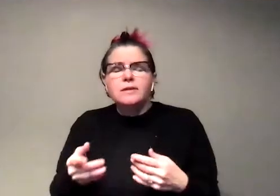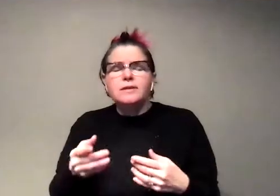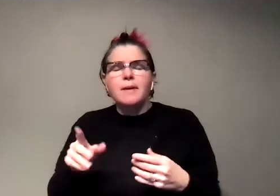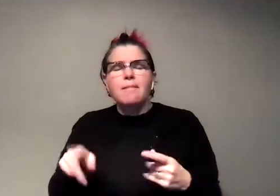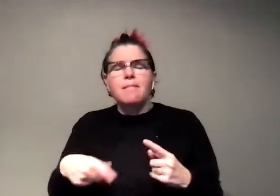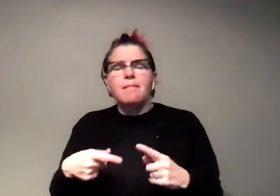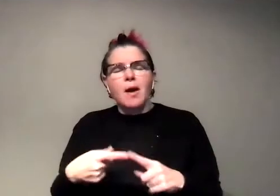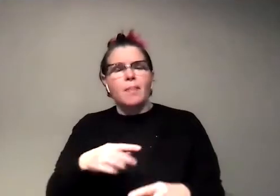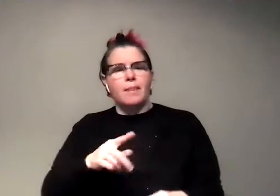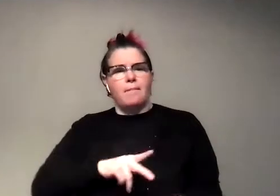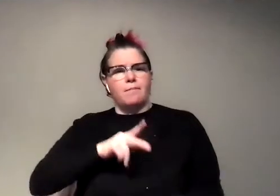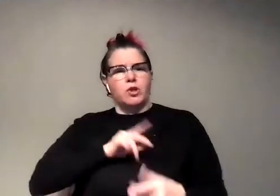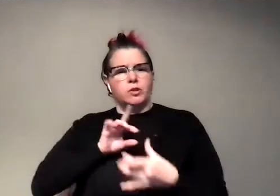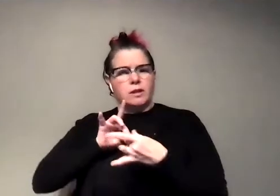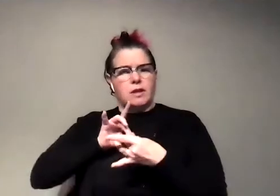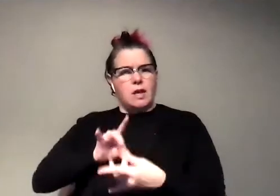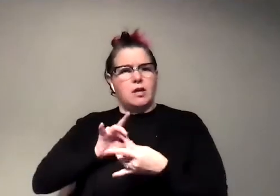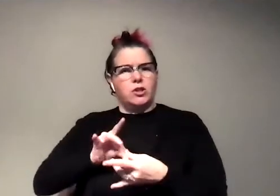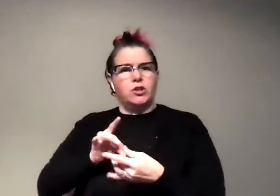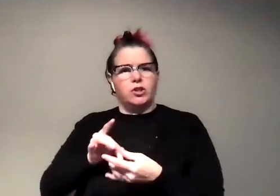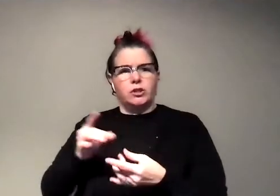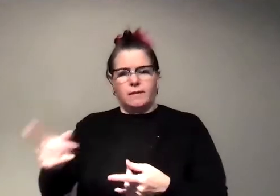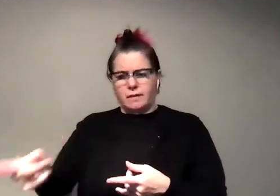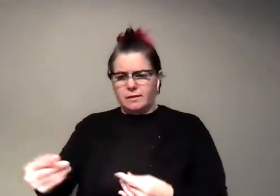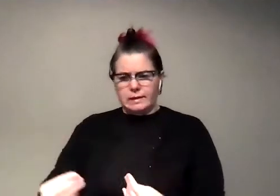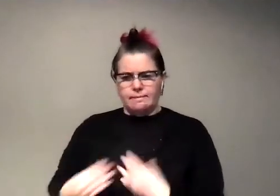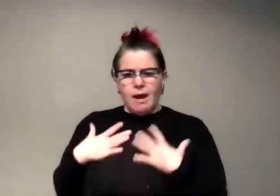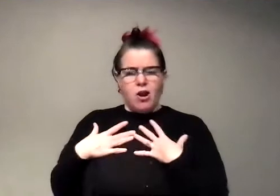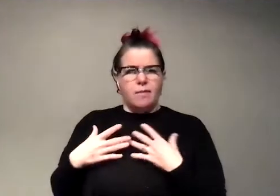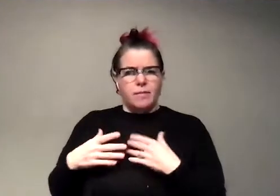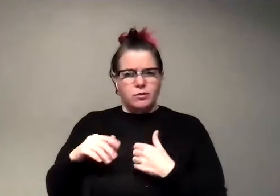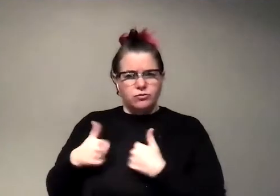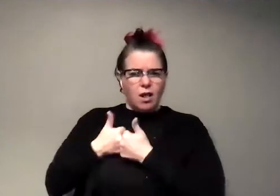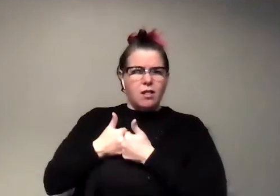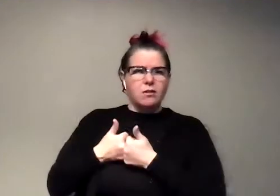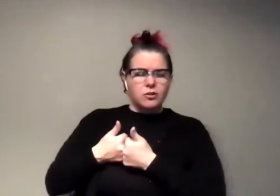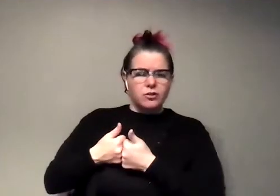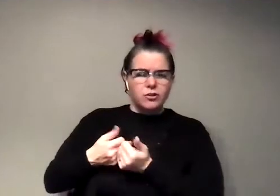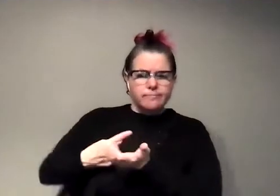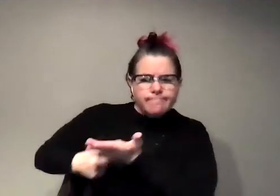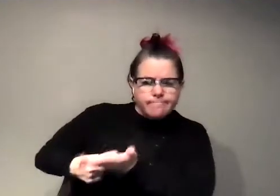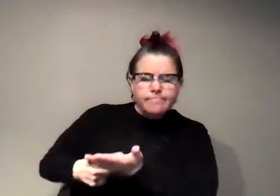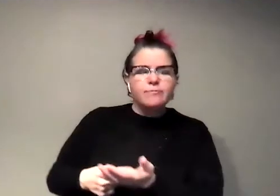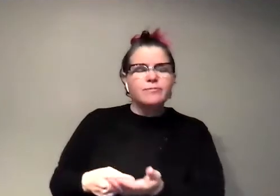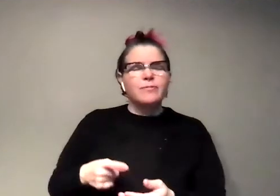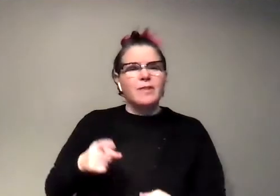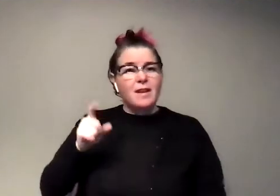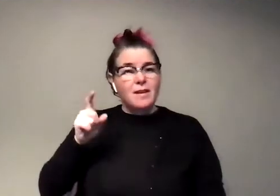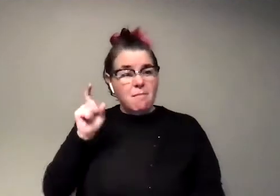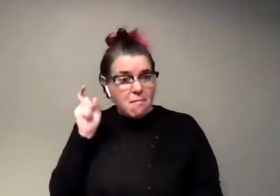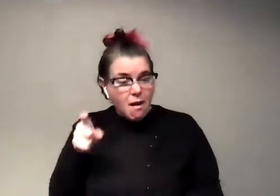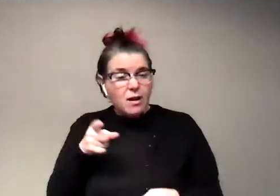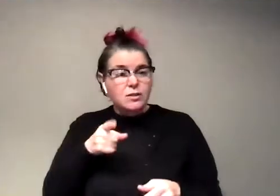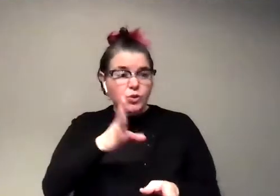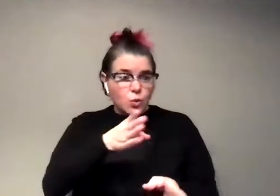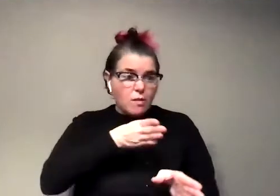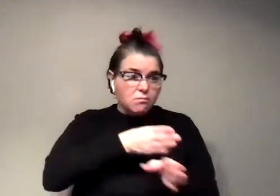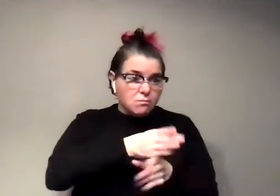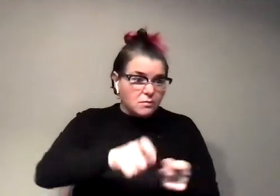connection and getting with someone that can inspire you and challenge you. And that doesn't necessarily have to come from someone that has your